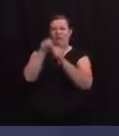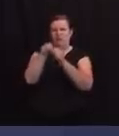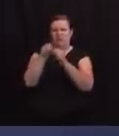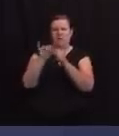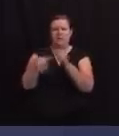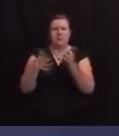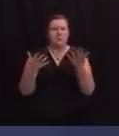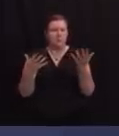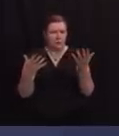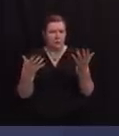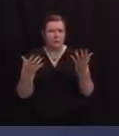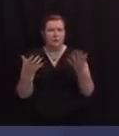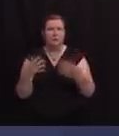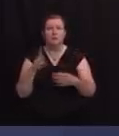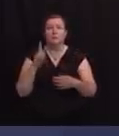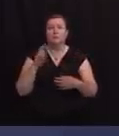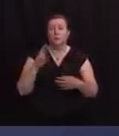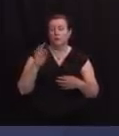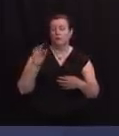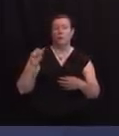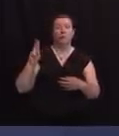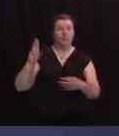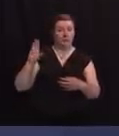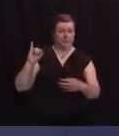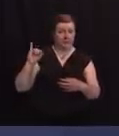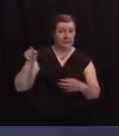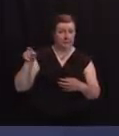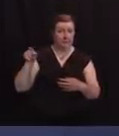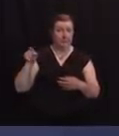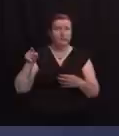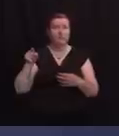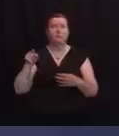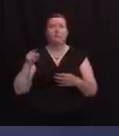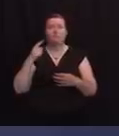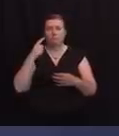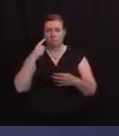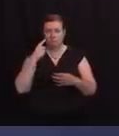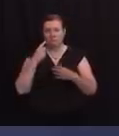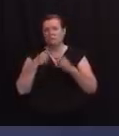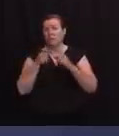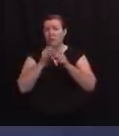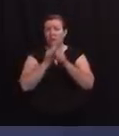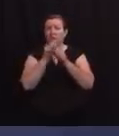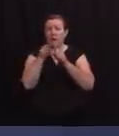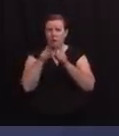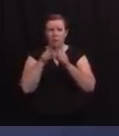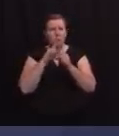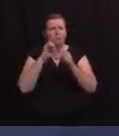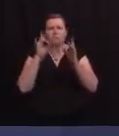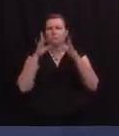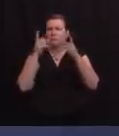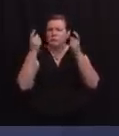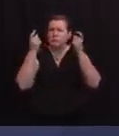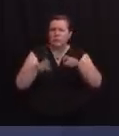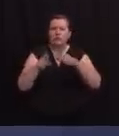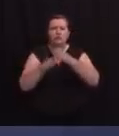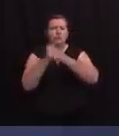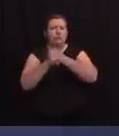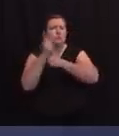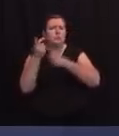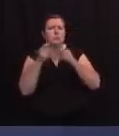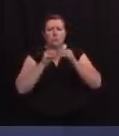it poses the greatest threat to all of our work to eliminate COVID because it is highly transmissible and it